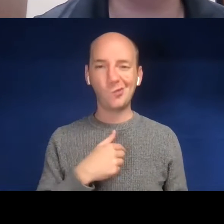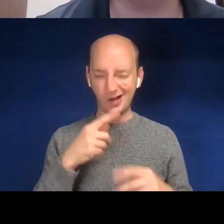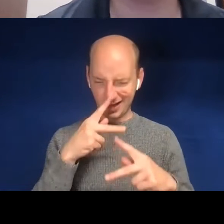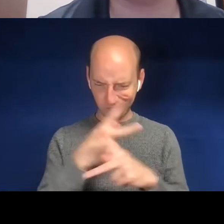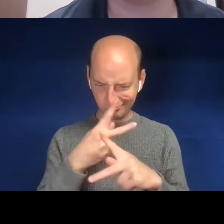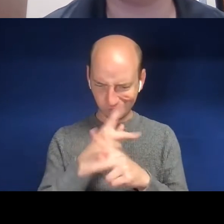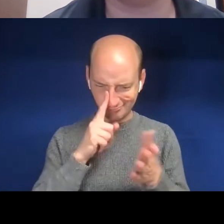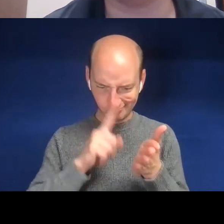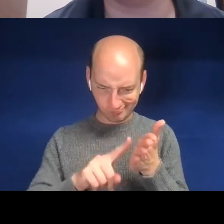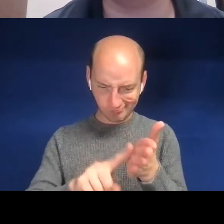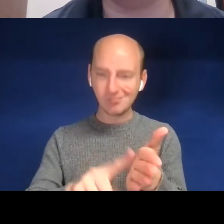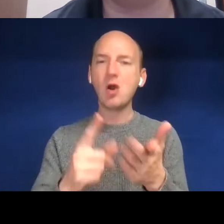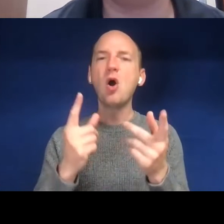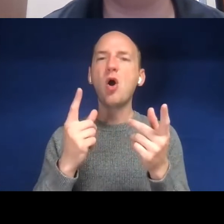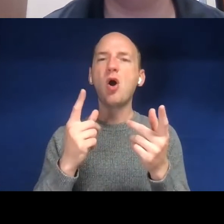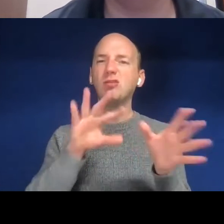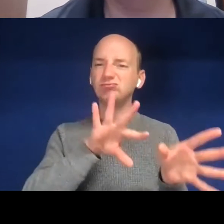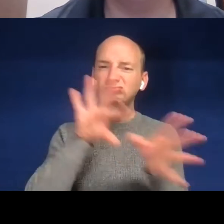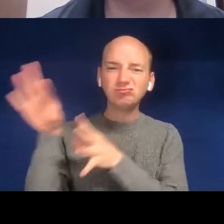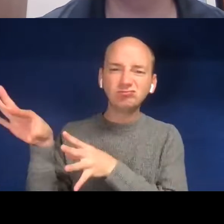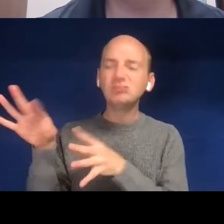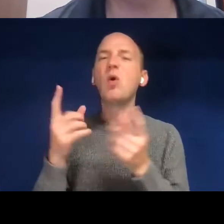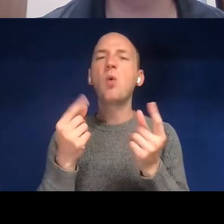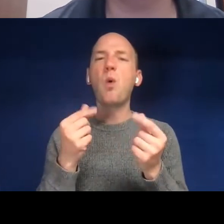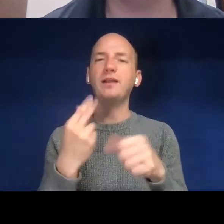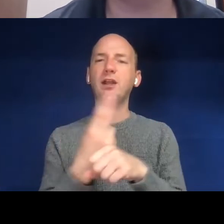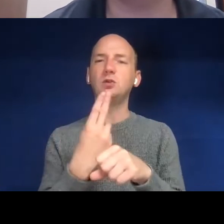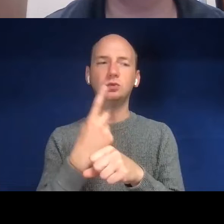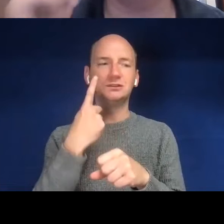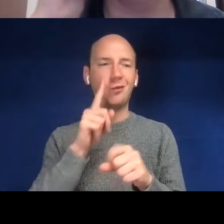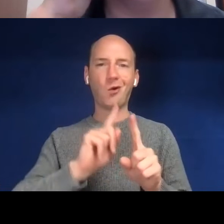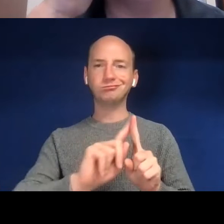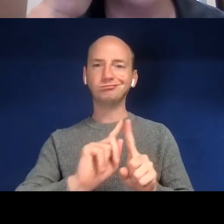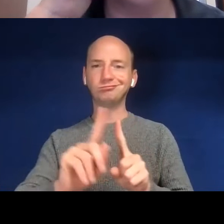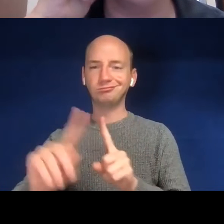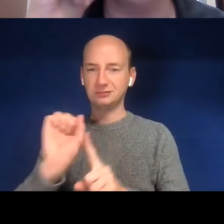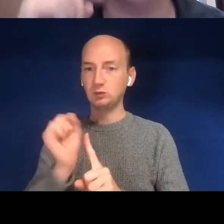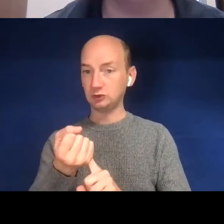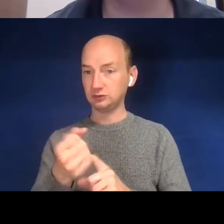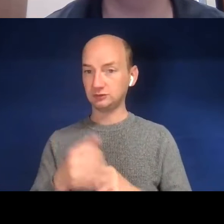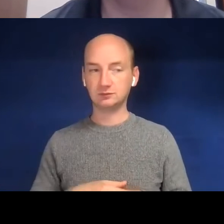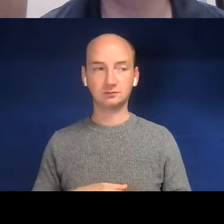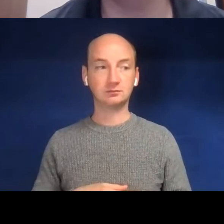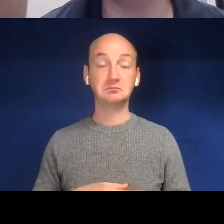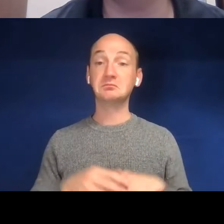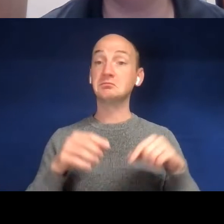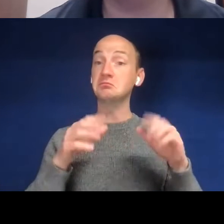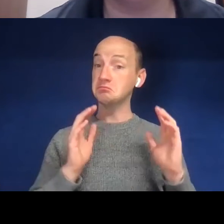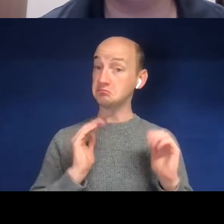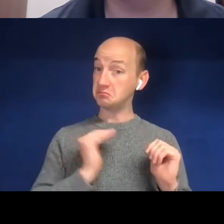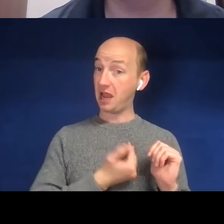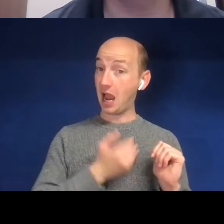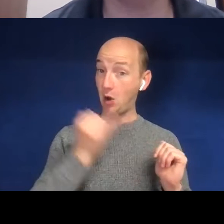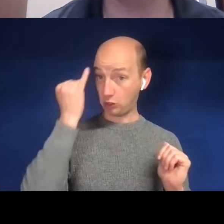used under these kinds of conditions as well. And in this context, I think radio frequency, or